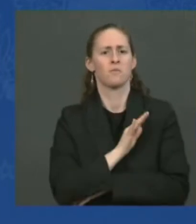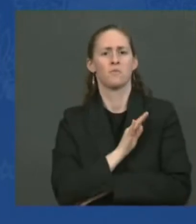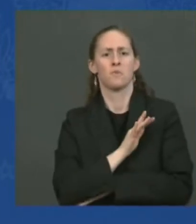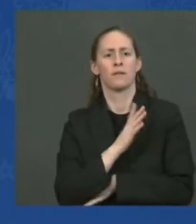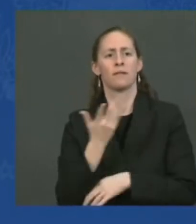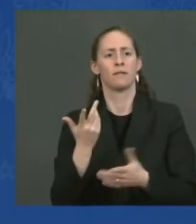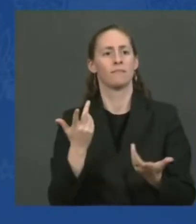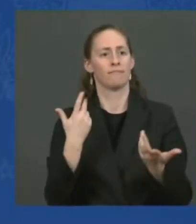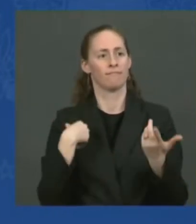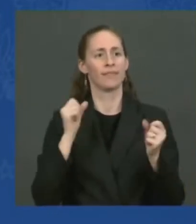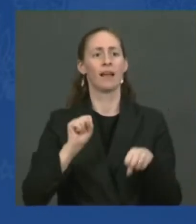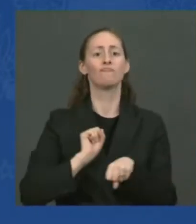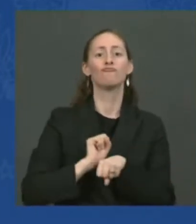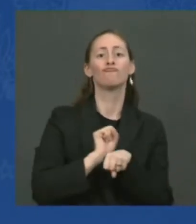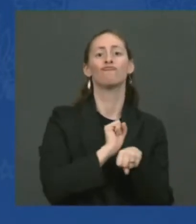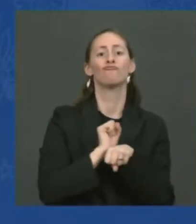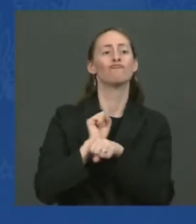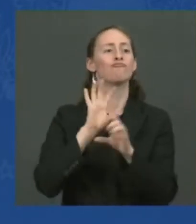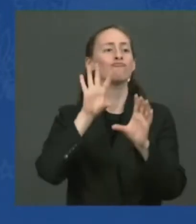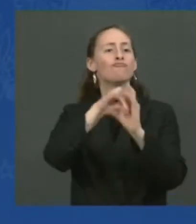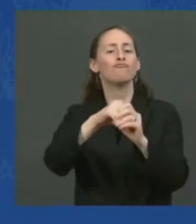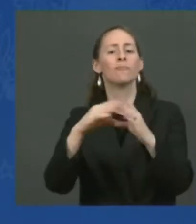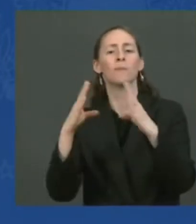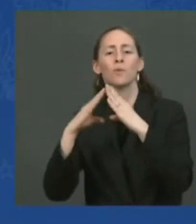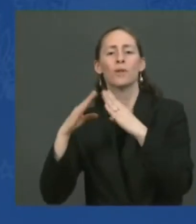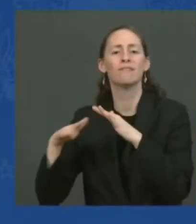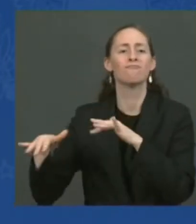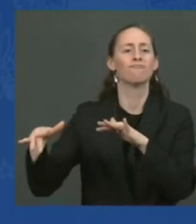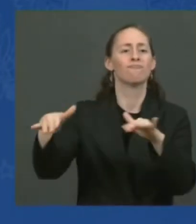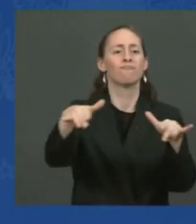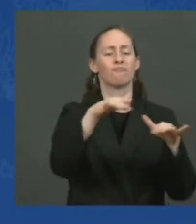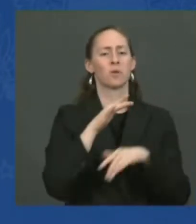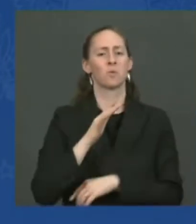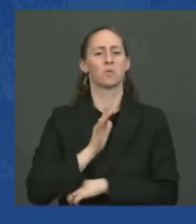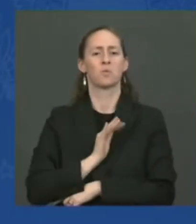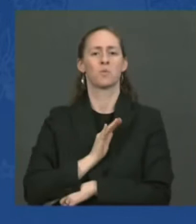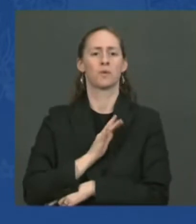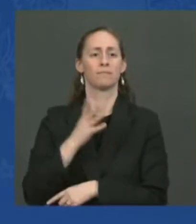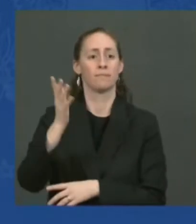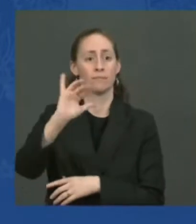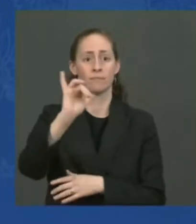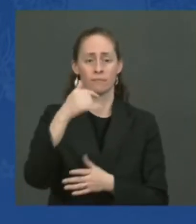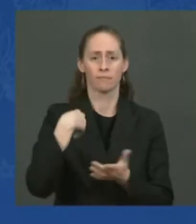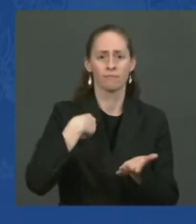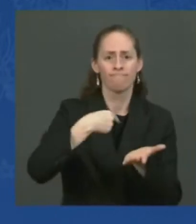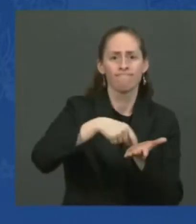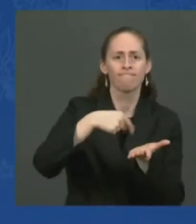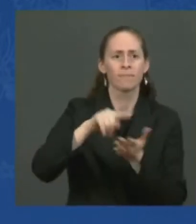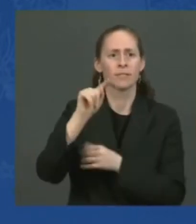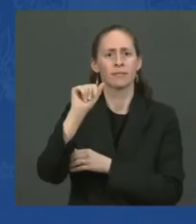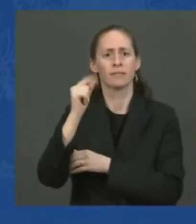And it also helped me contribute to the tax base that's needed for essential